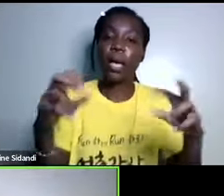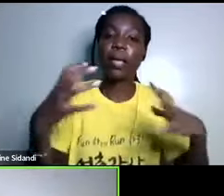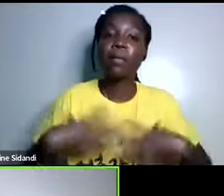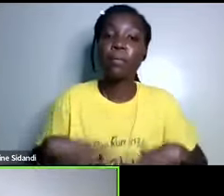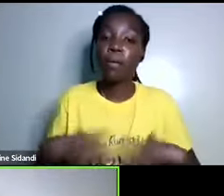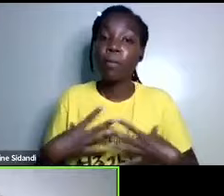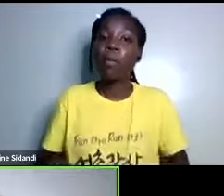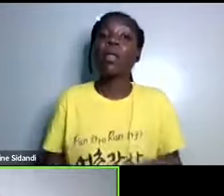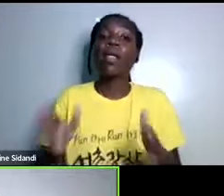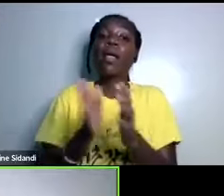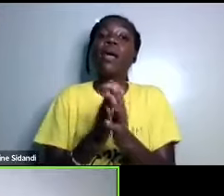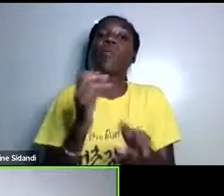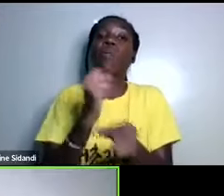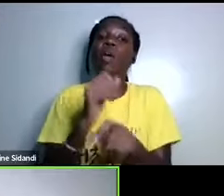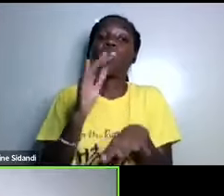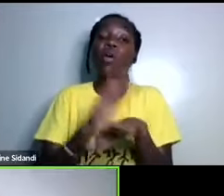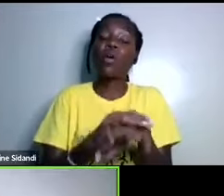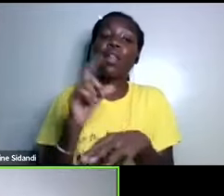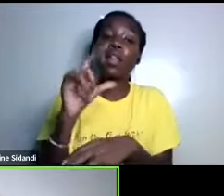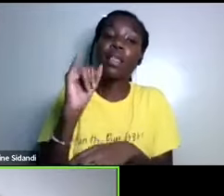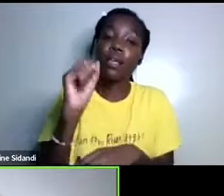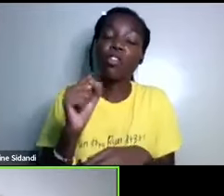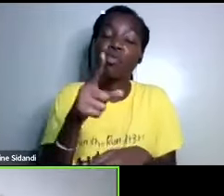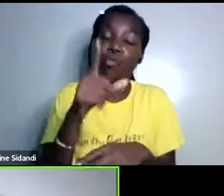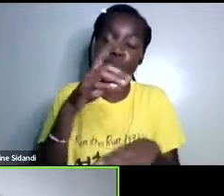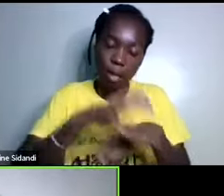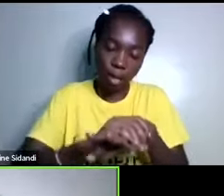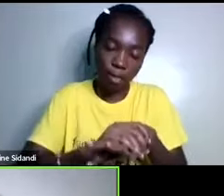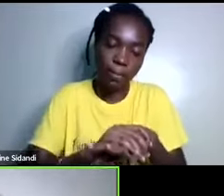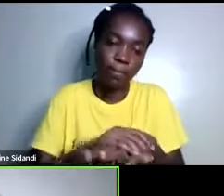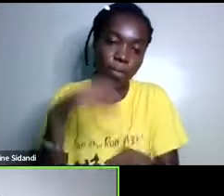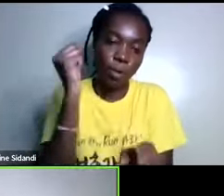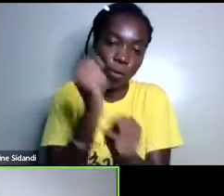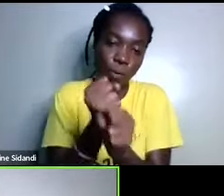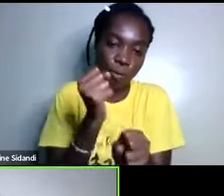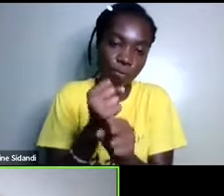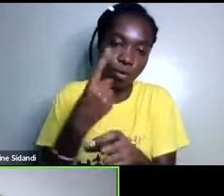get the right job. We are heading into March, my God.